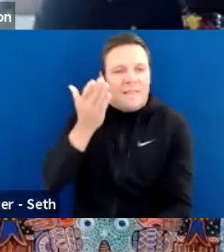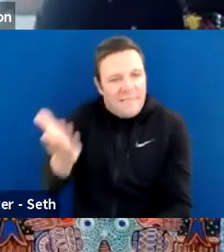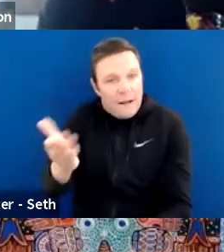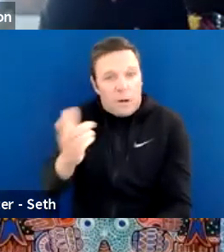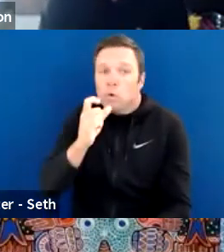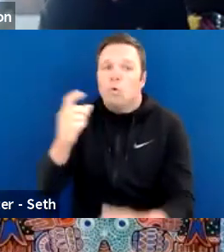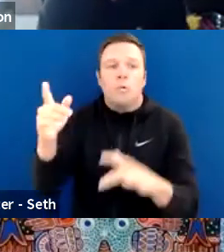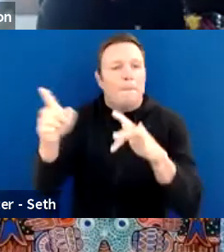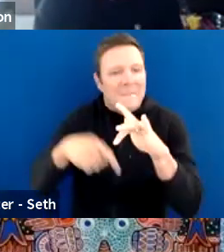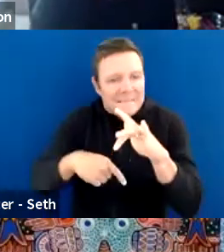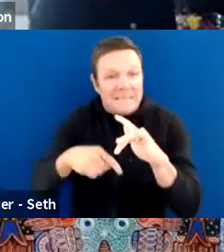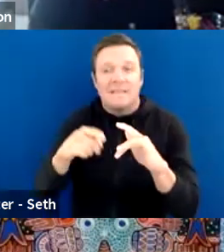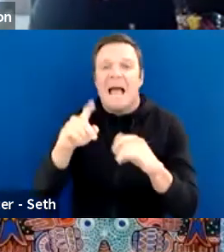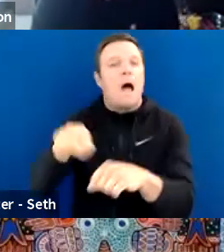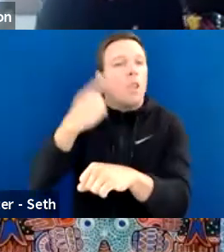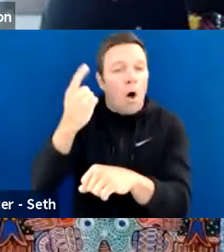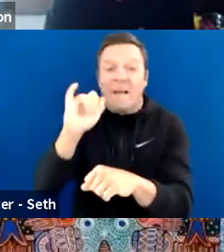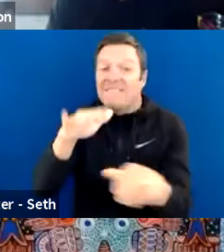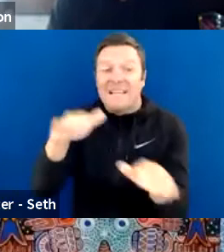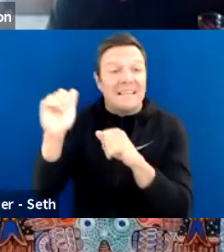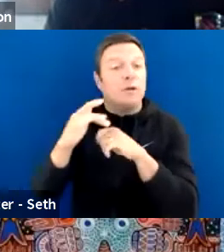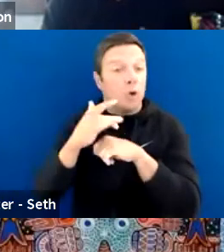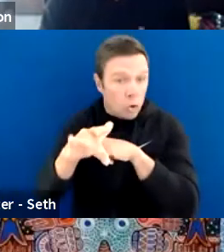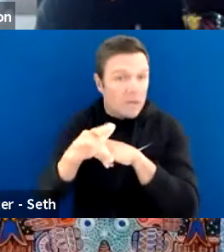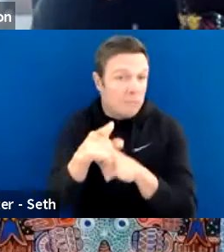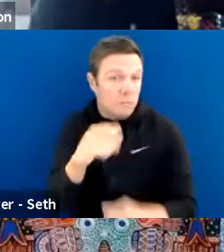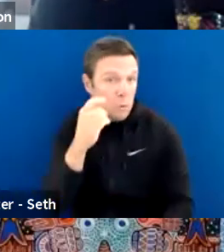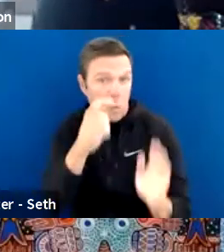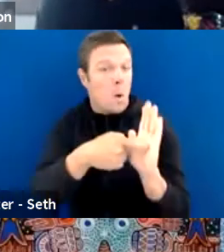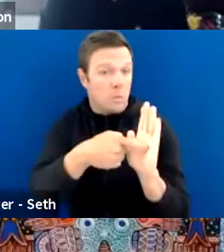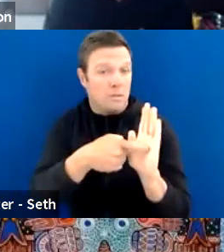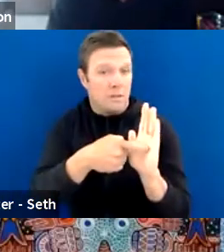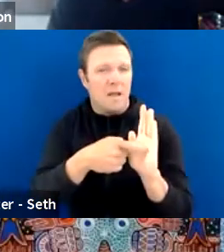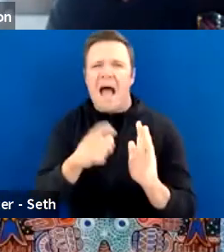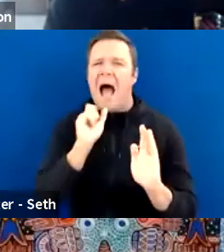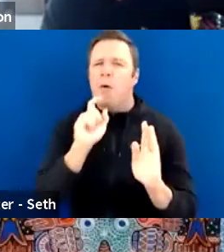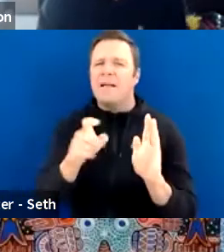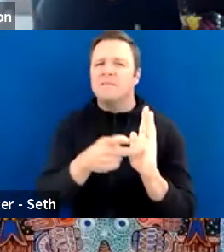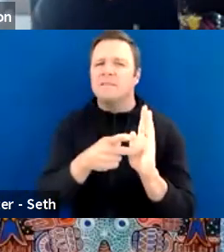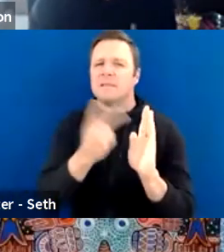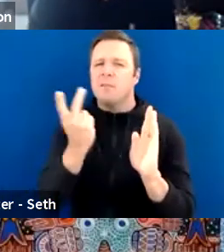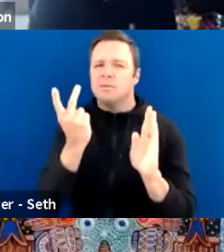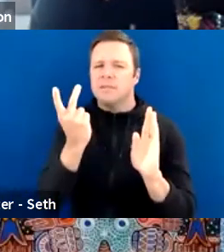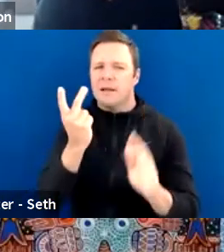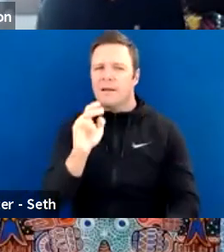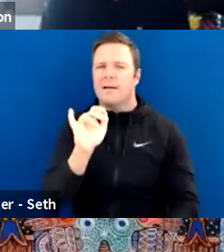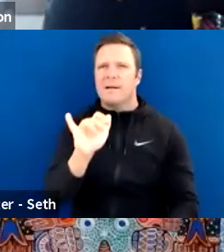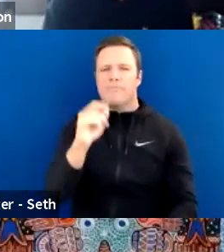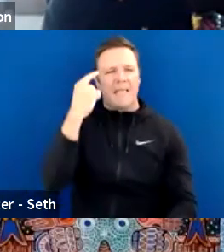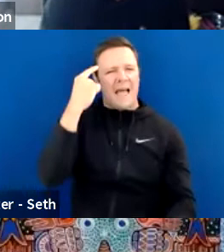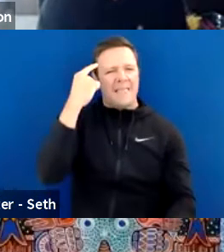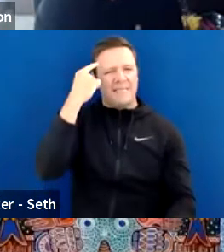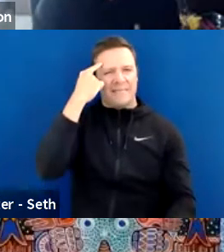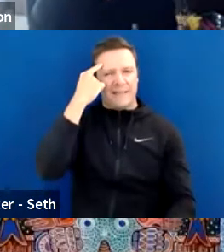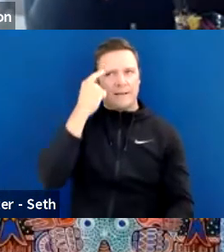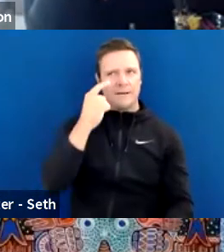how long, if they left early or whatnot. I'm going to have to double check though, because I believe